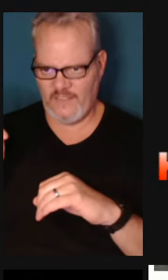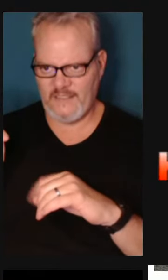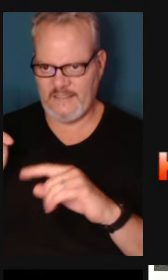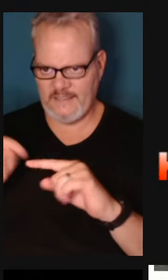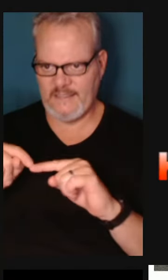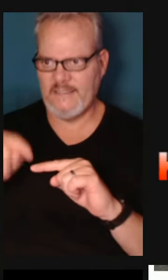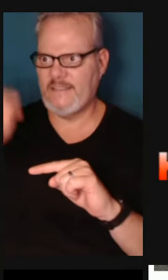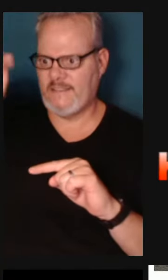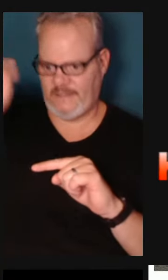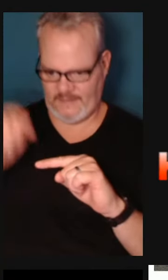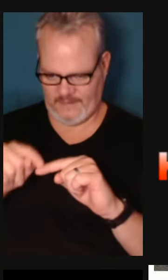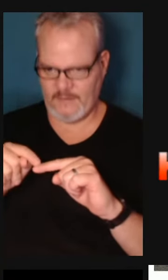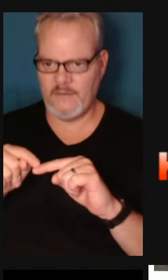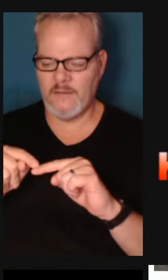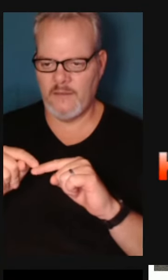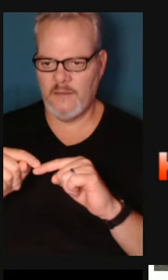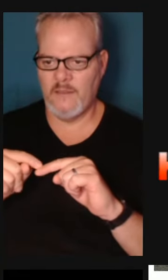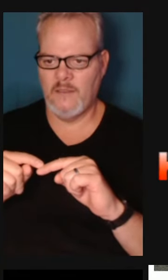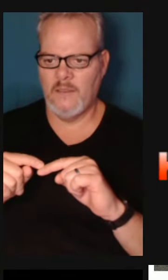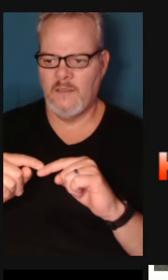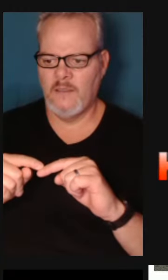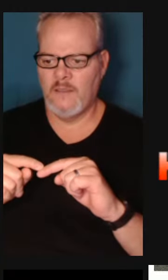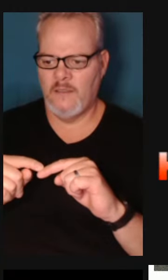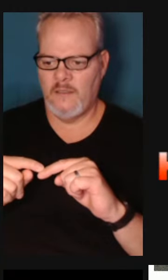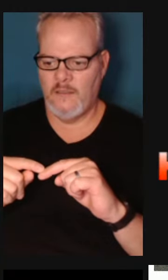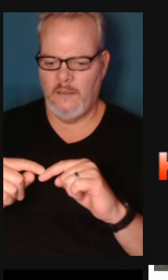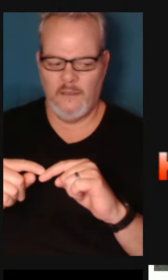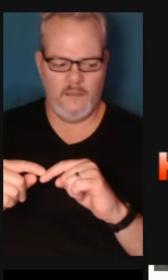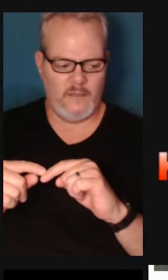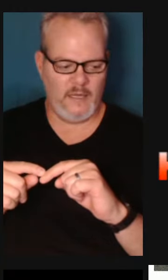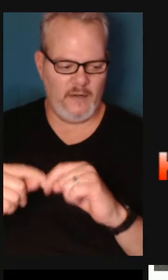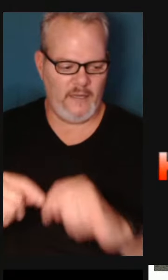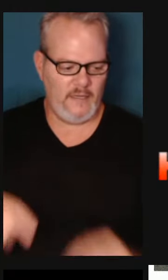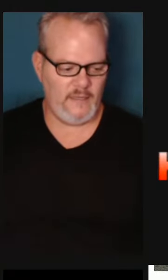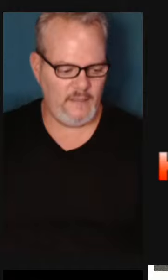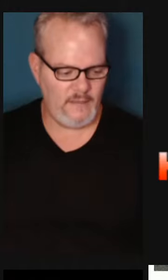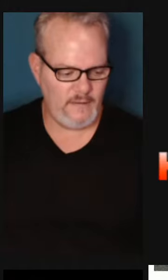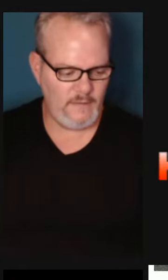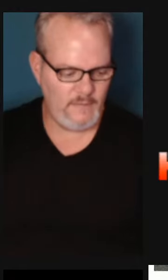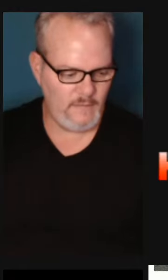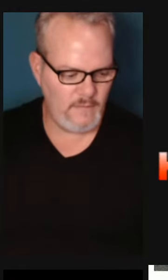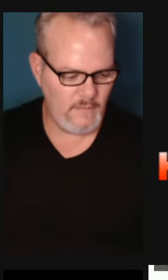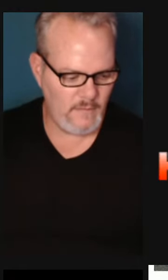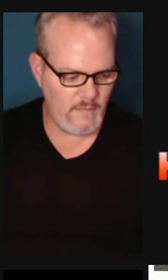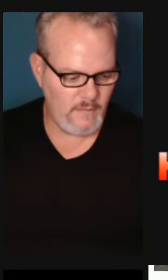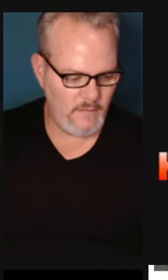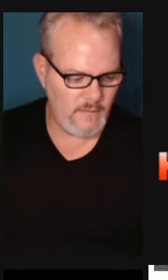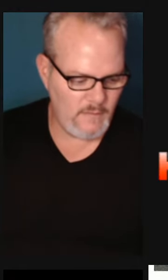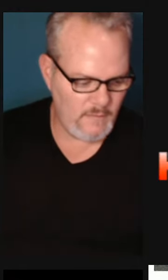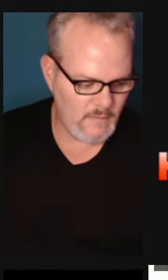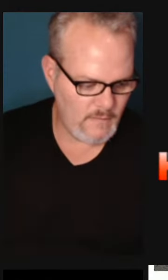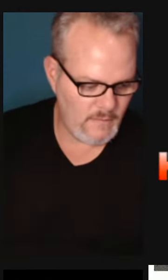the rim on this edge over here, and then tailing off on the sides.